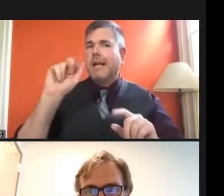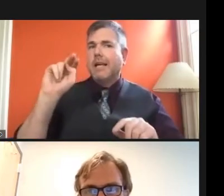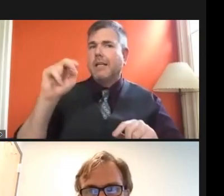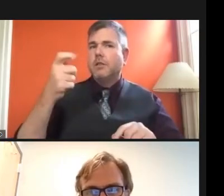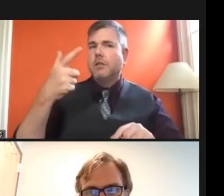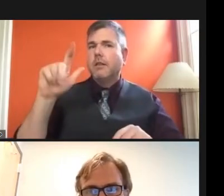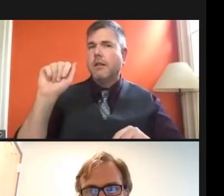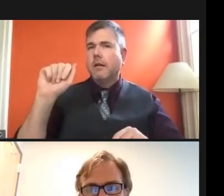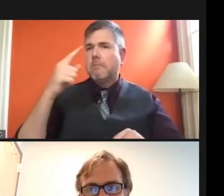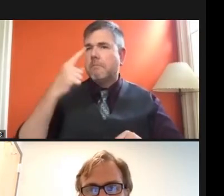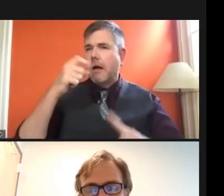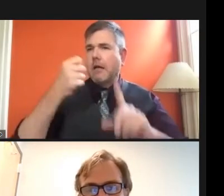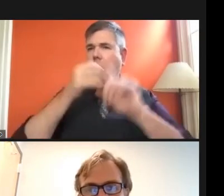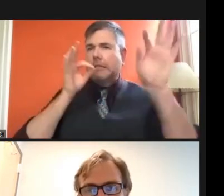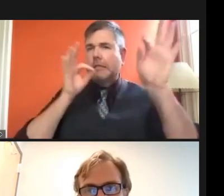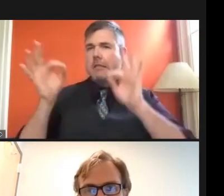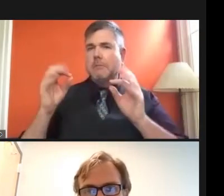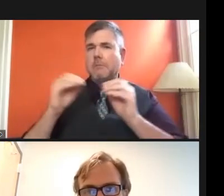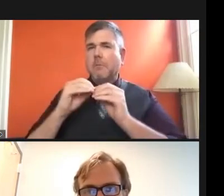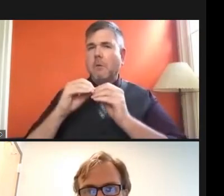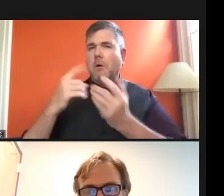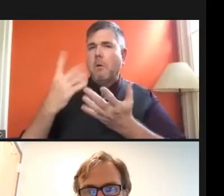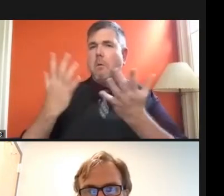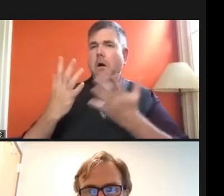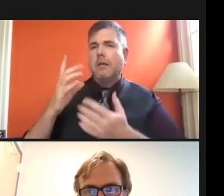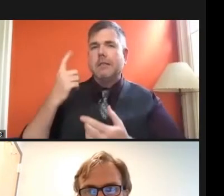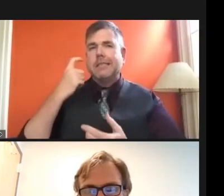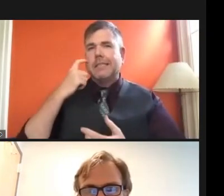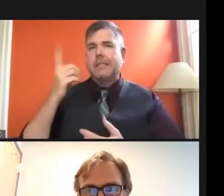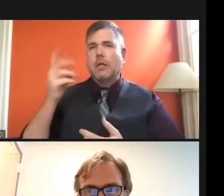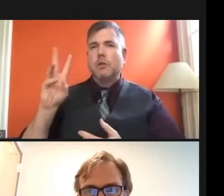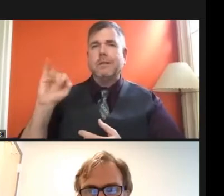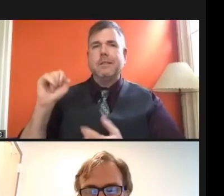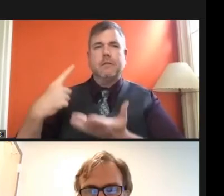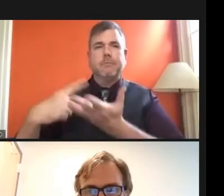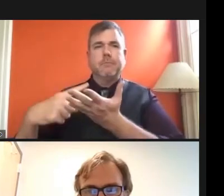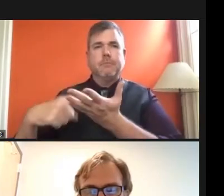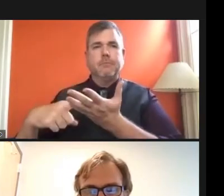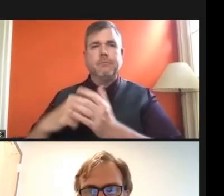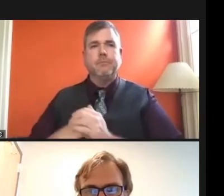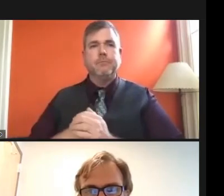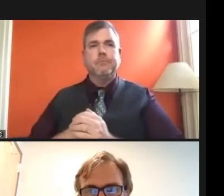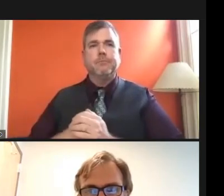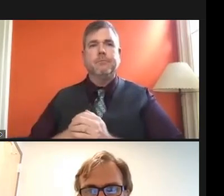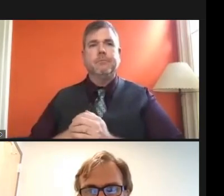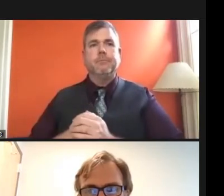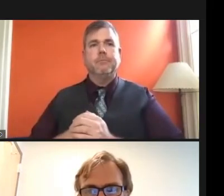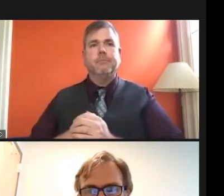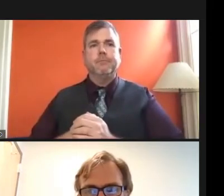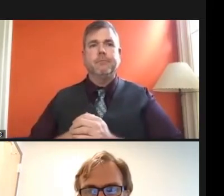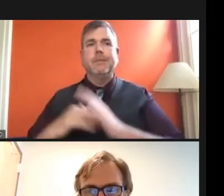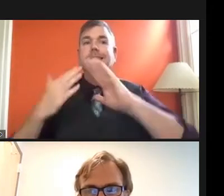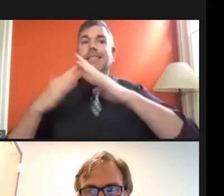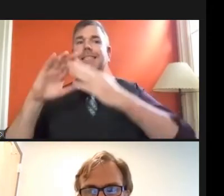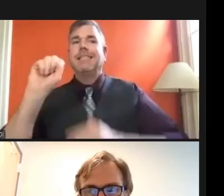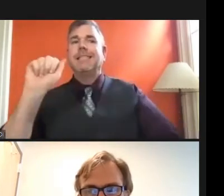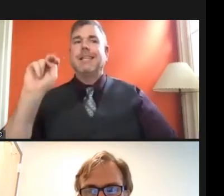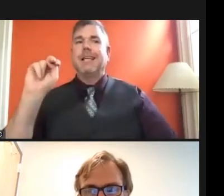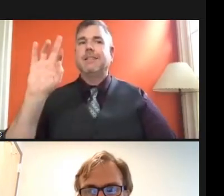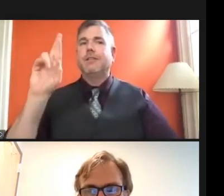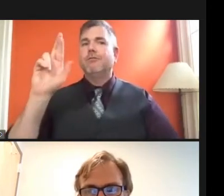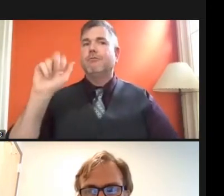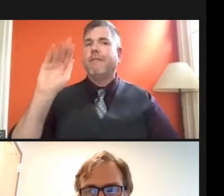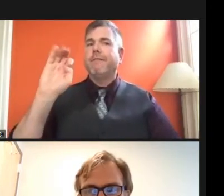has been doing to communicate not only the seriousness and the details of the pandemic with the Latinx community, especially in the